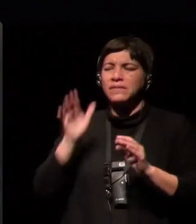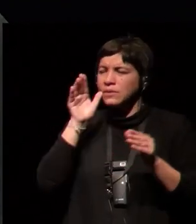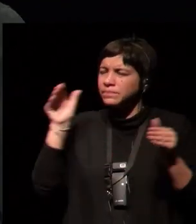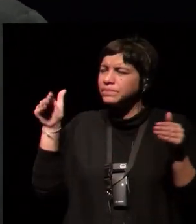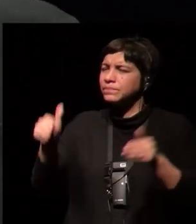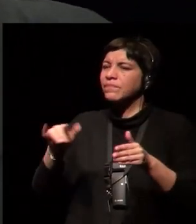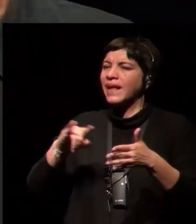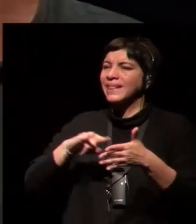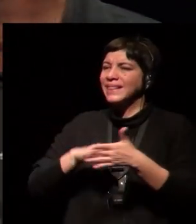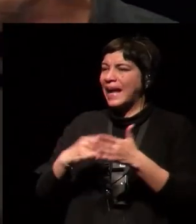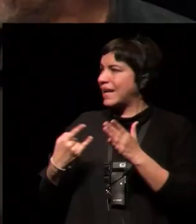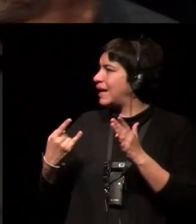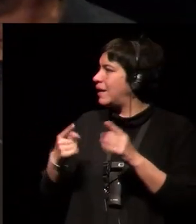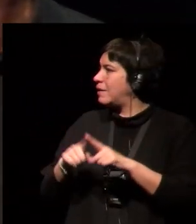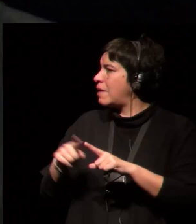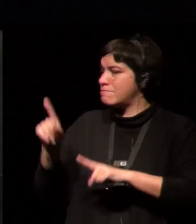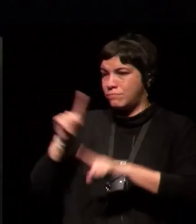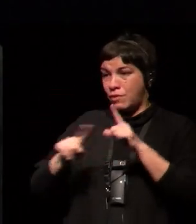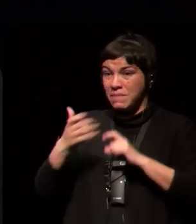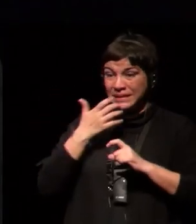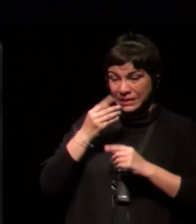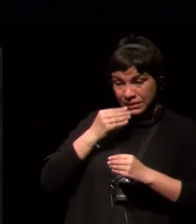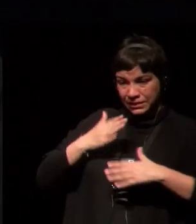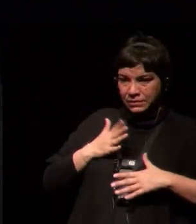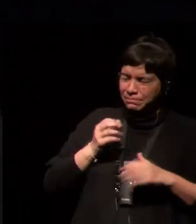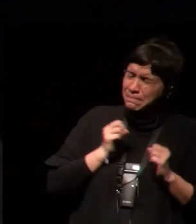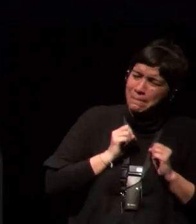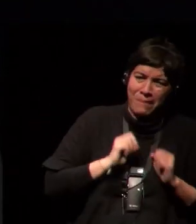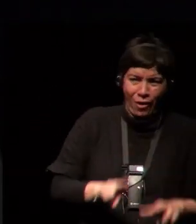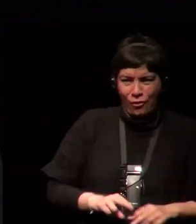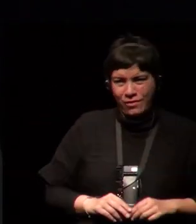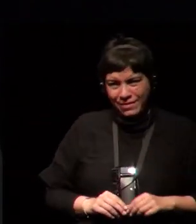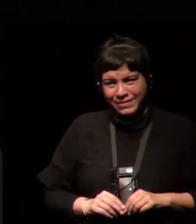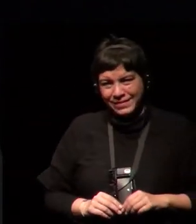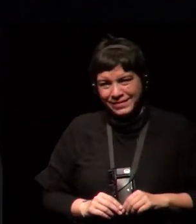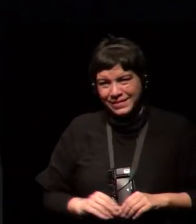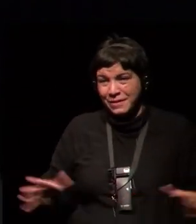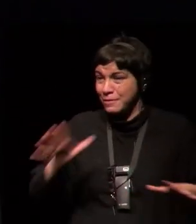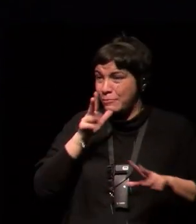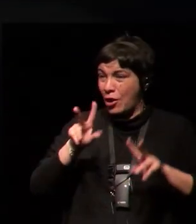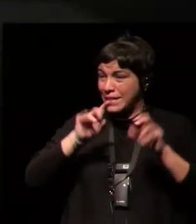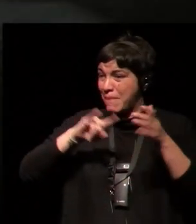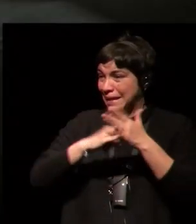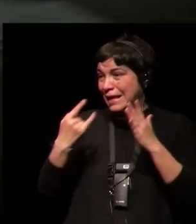hiciera yo sería terrorífico, sería mucho peor. Porque el tema técnico pues tiene su arte también.